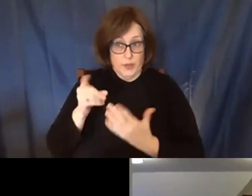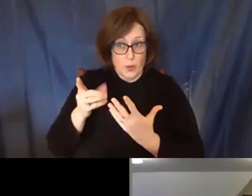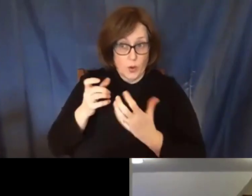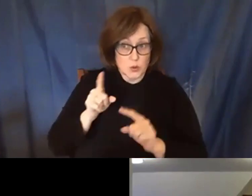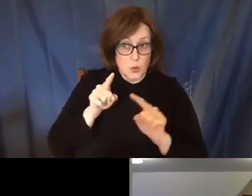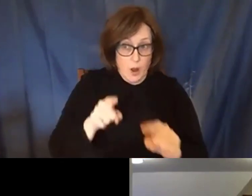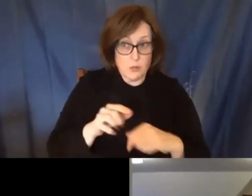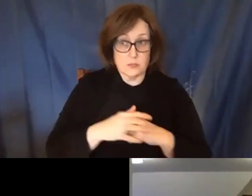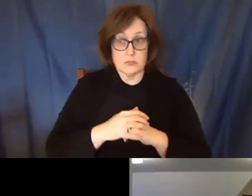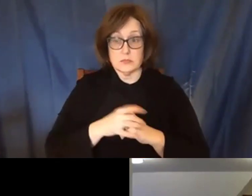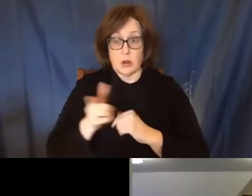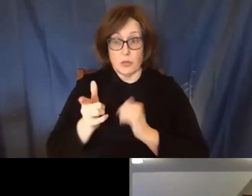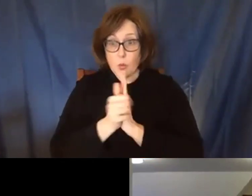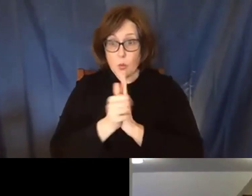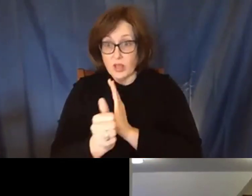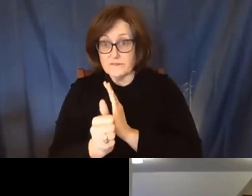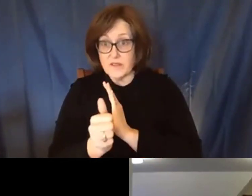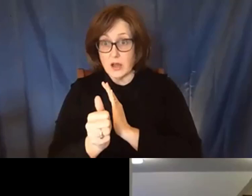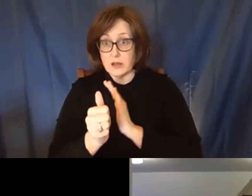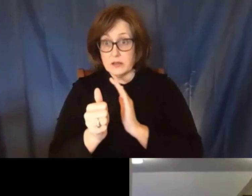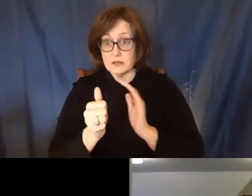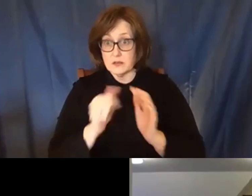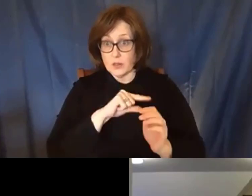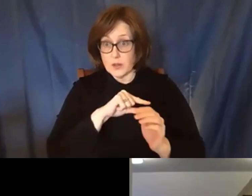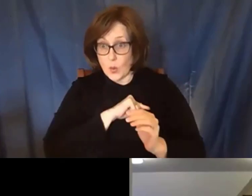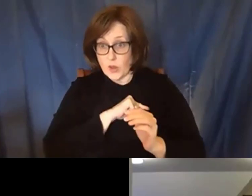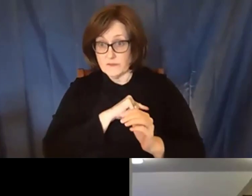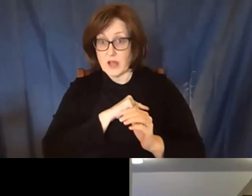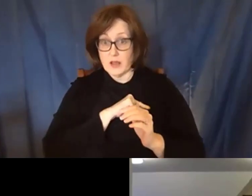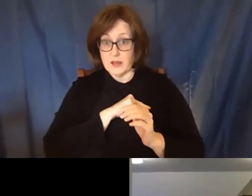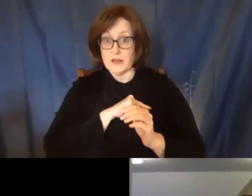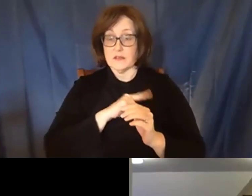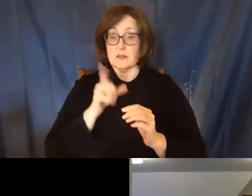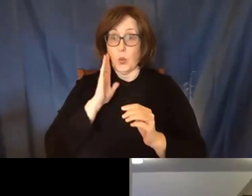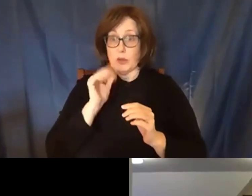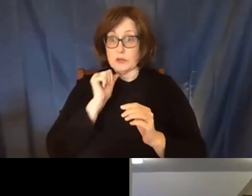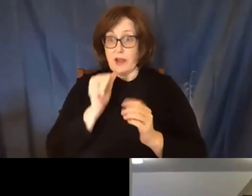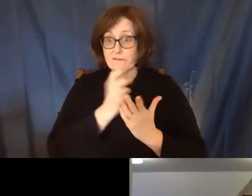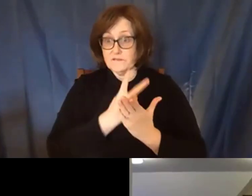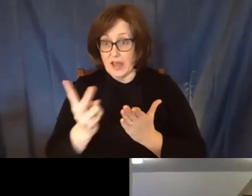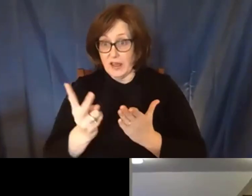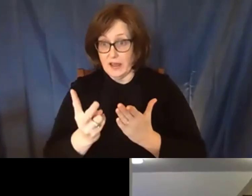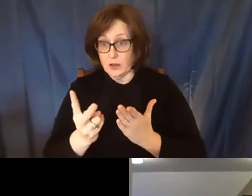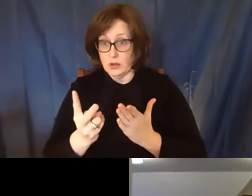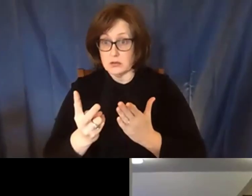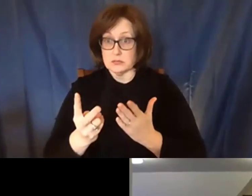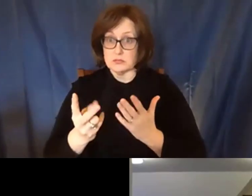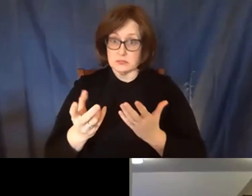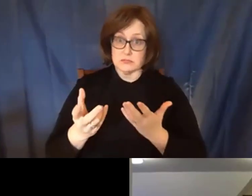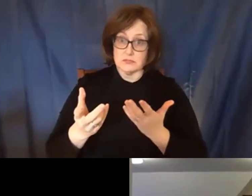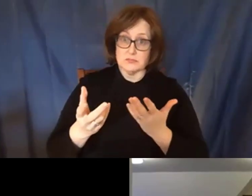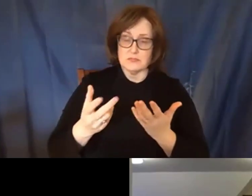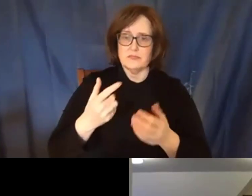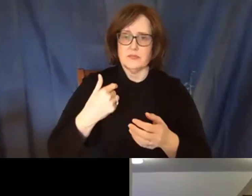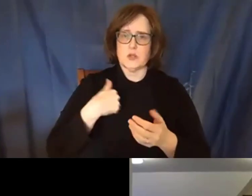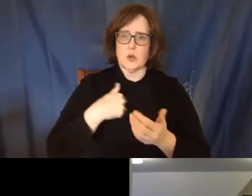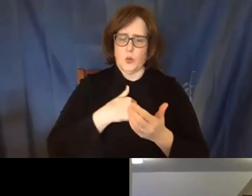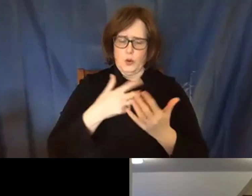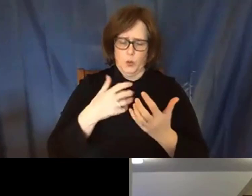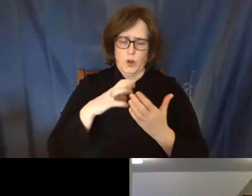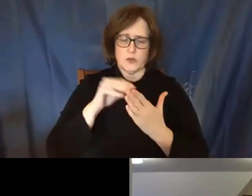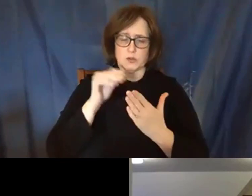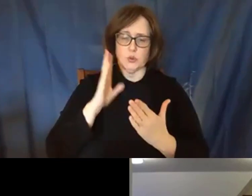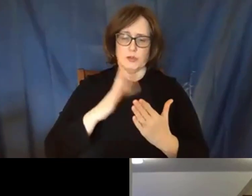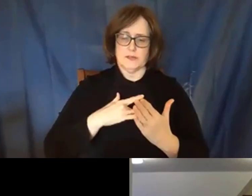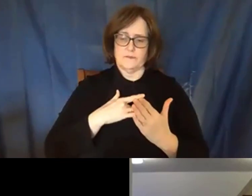be successful. We want to admit students who are not going to fail, and we want them to be able to learn and feel that there is a place for them